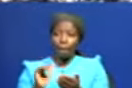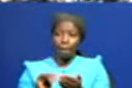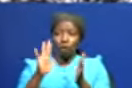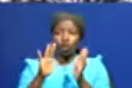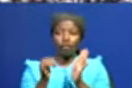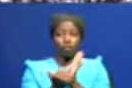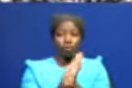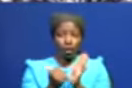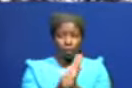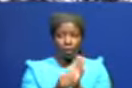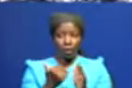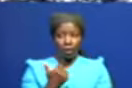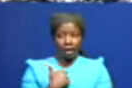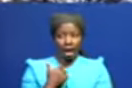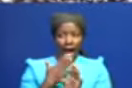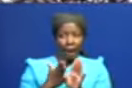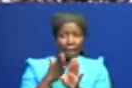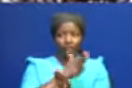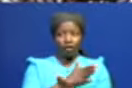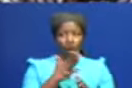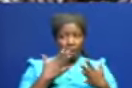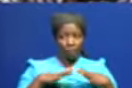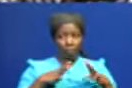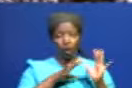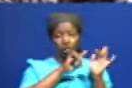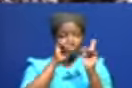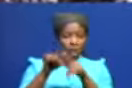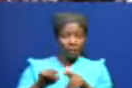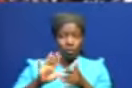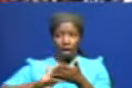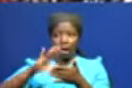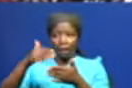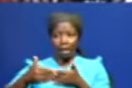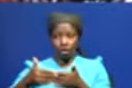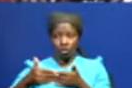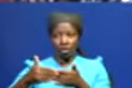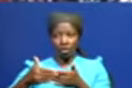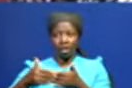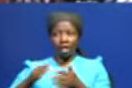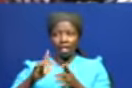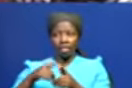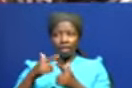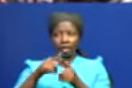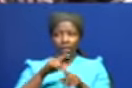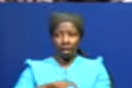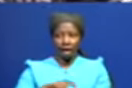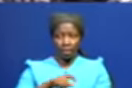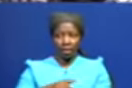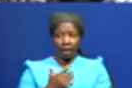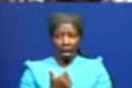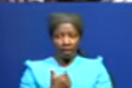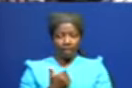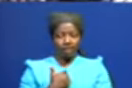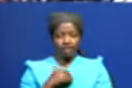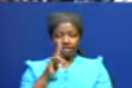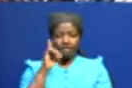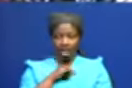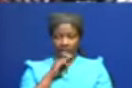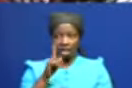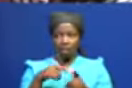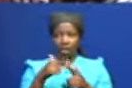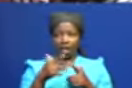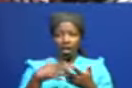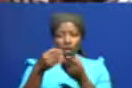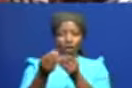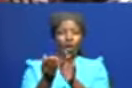problems that we had before is that people will come to a rehab and then once they have finished they